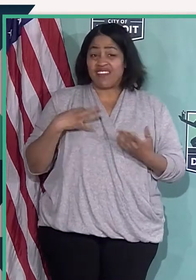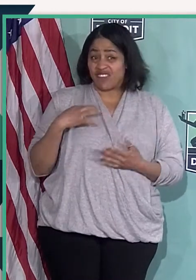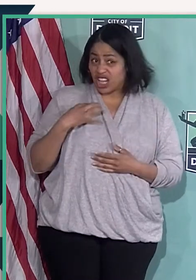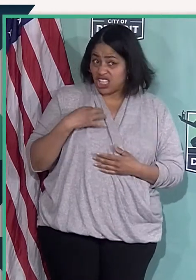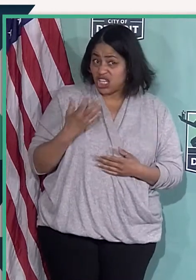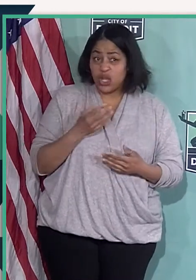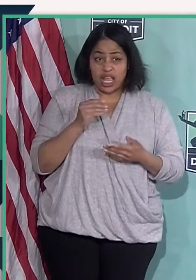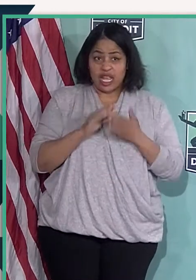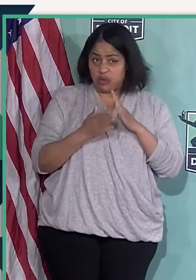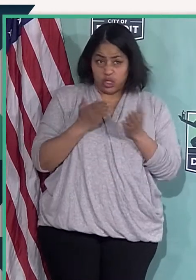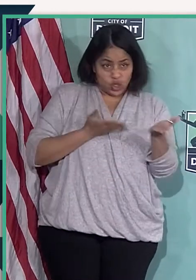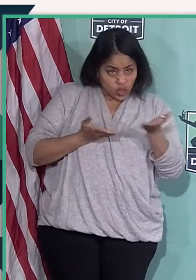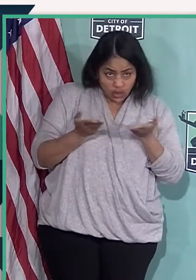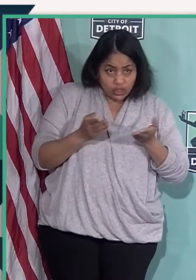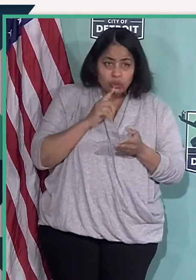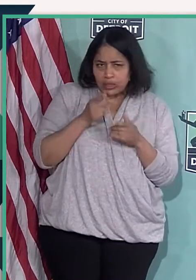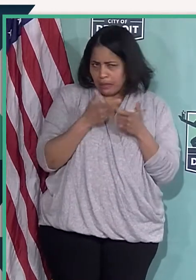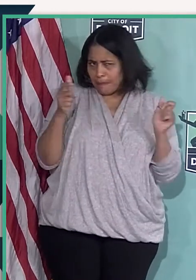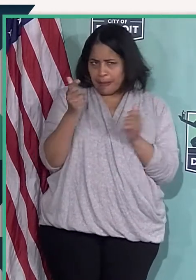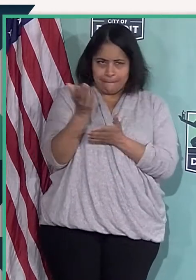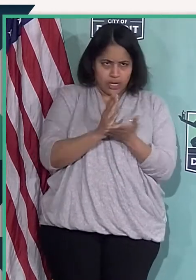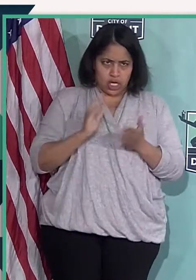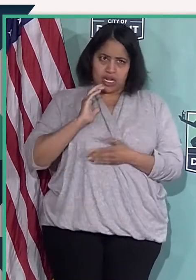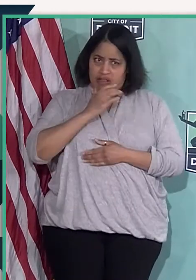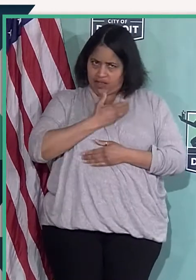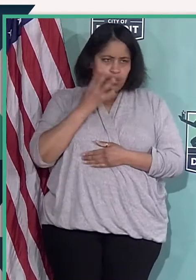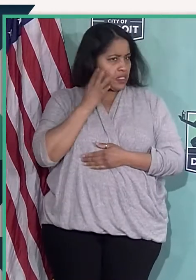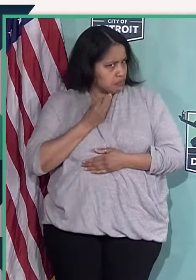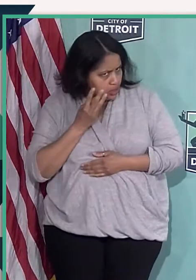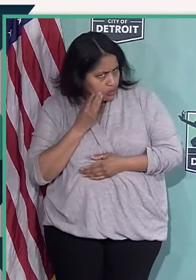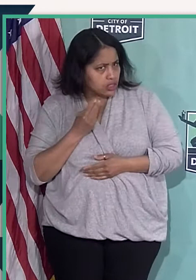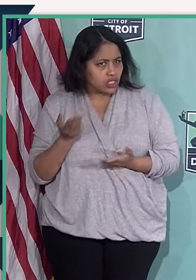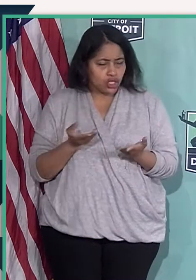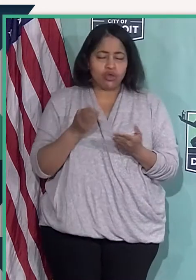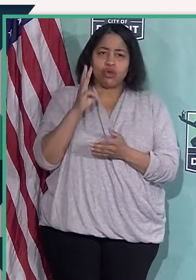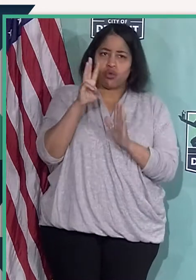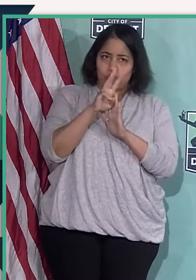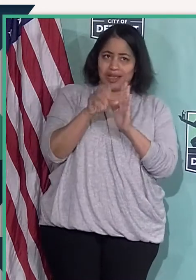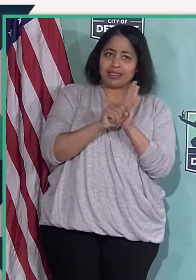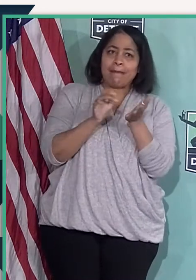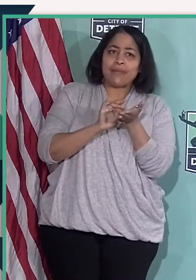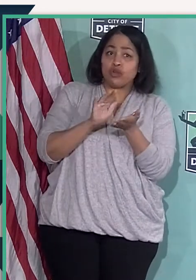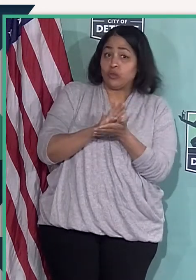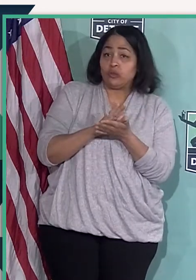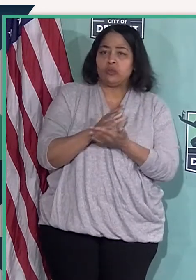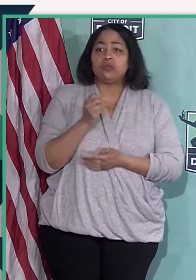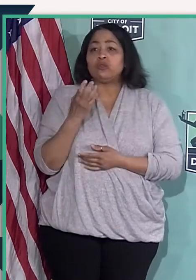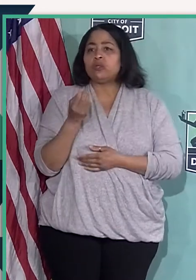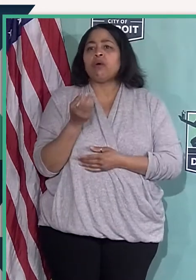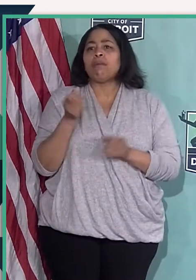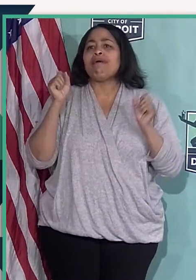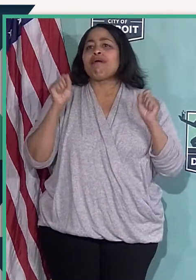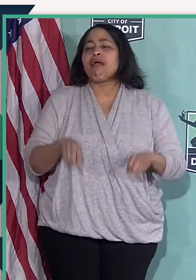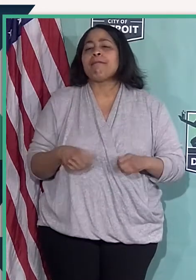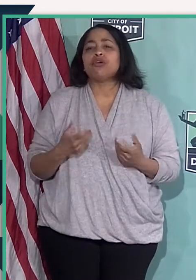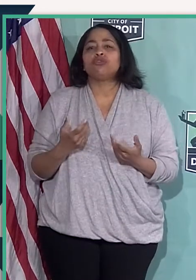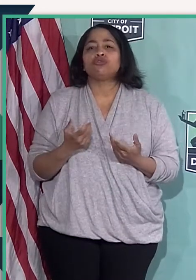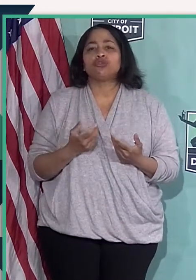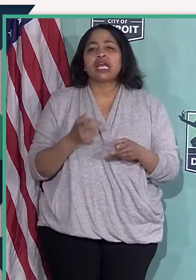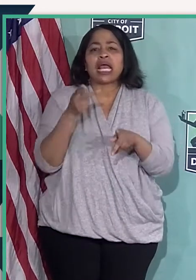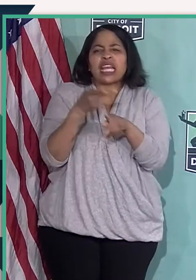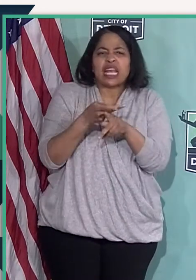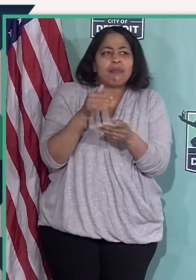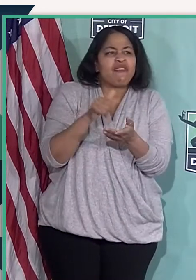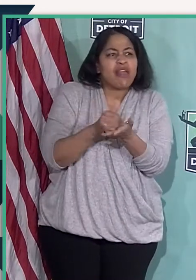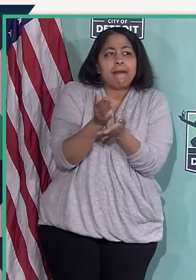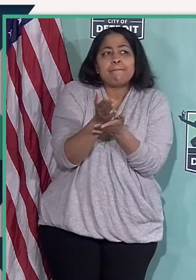volunteering and community service is a really big part of our experience at Wayne State Medical School. And so being able to keep that